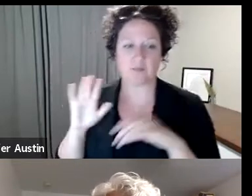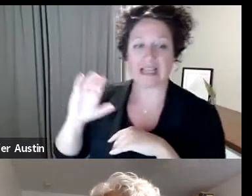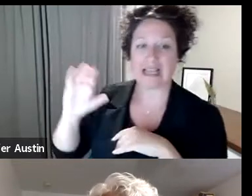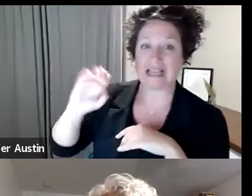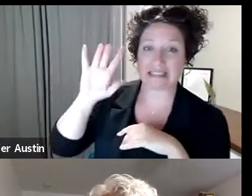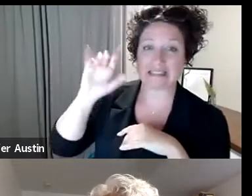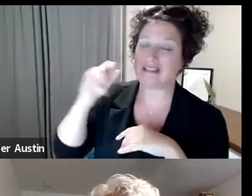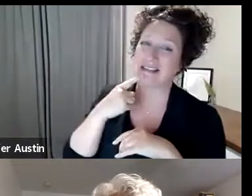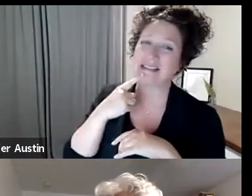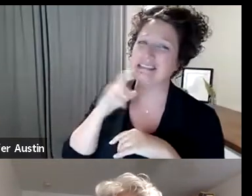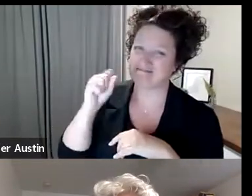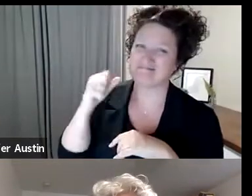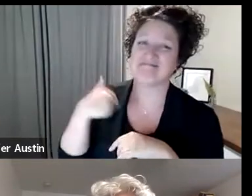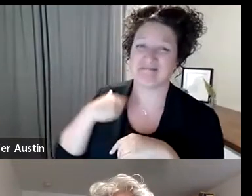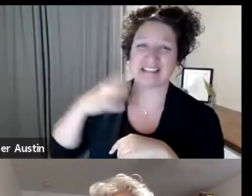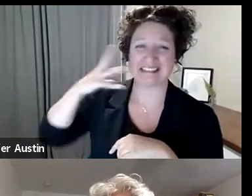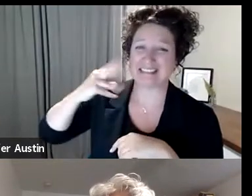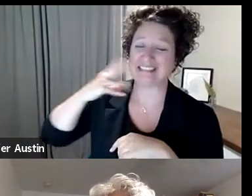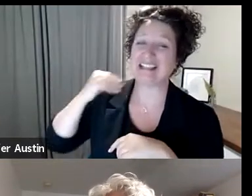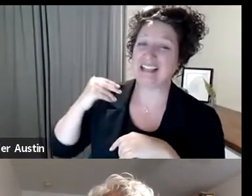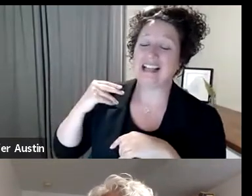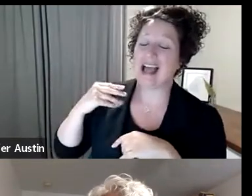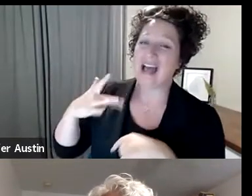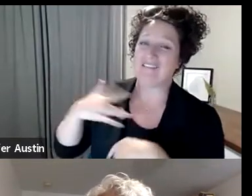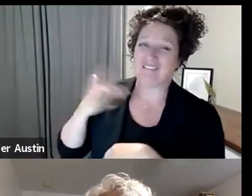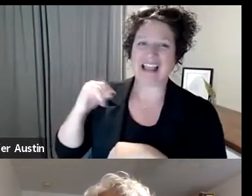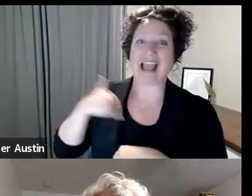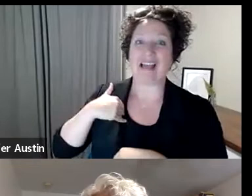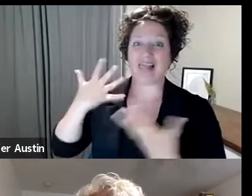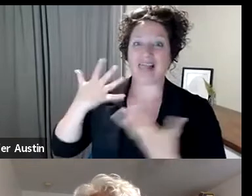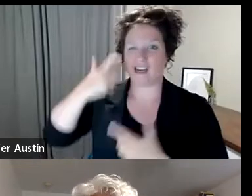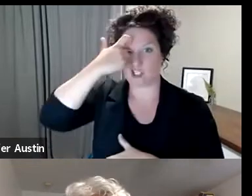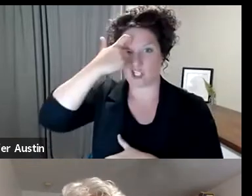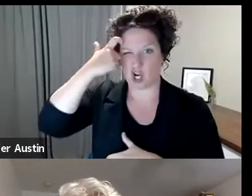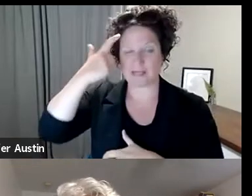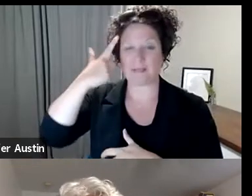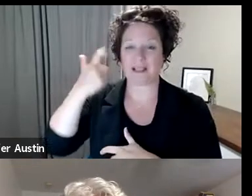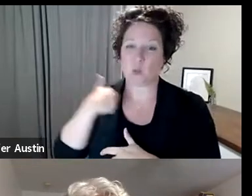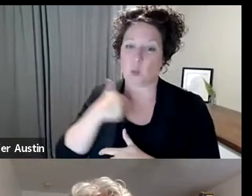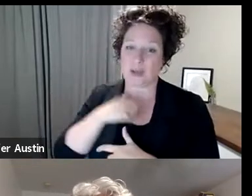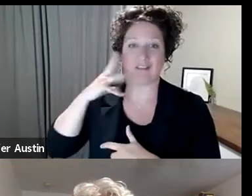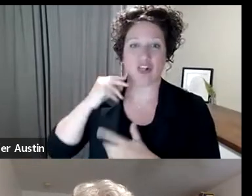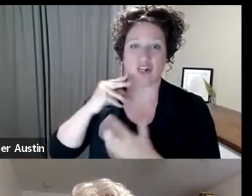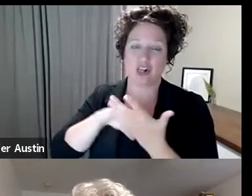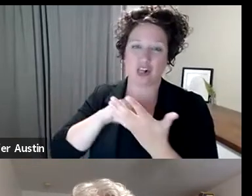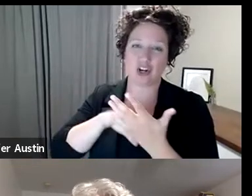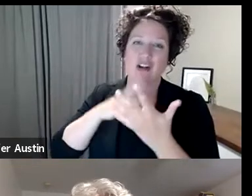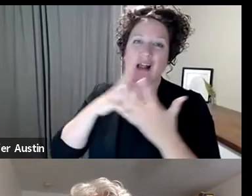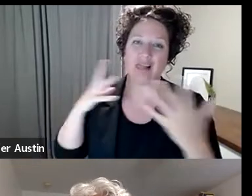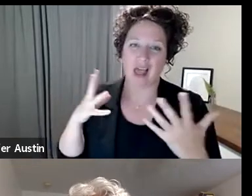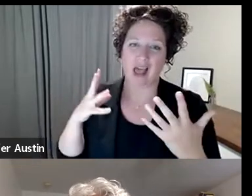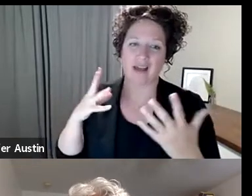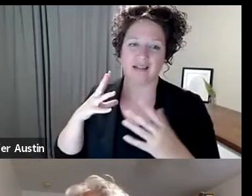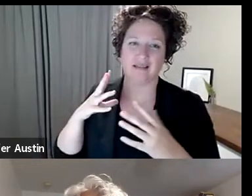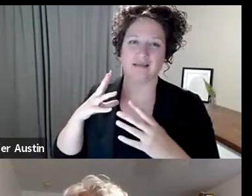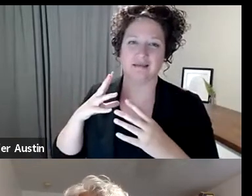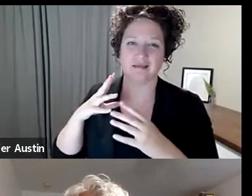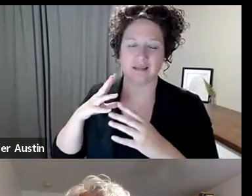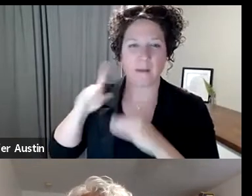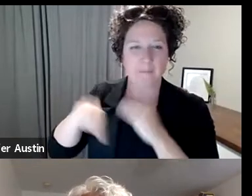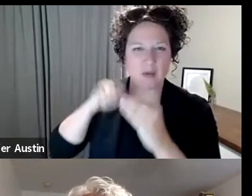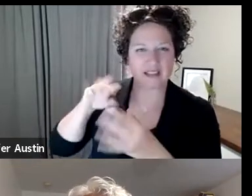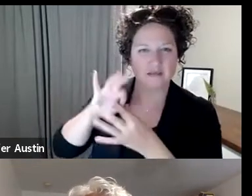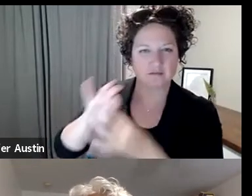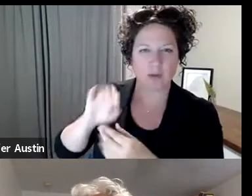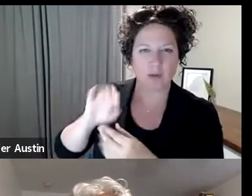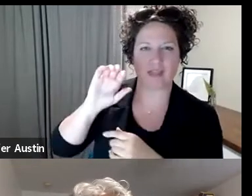like I have a lot of scars on this particular topic, because we learned so much, frankly, from the rollout of the Affordable Care Act and the Obama administration, both